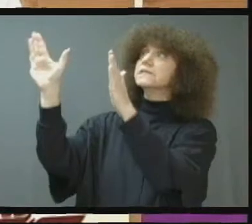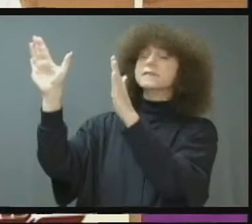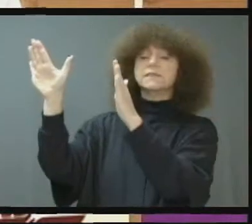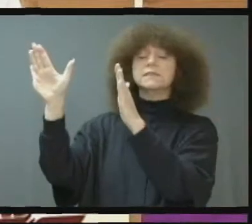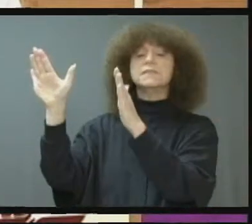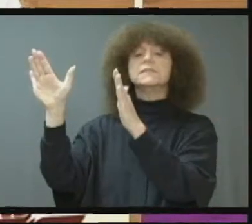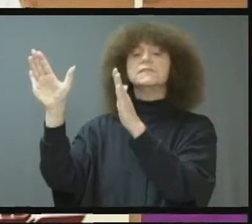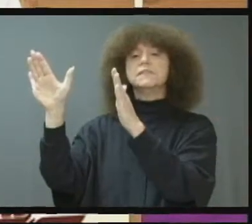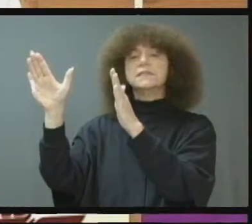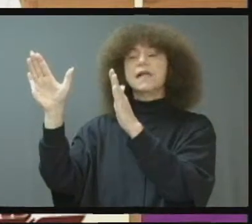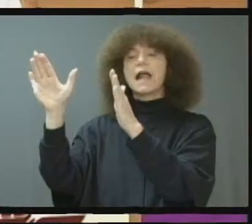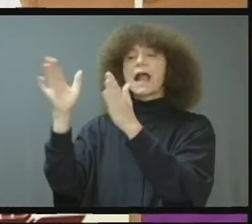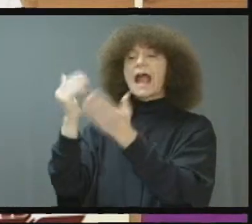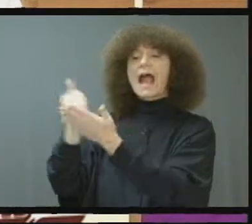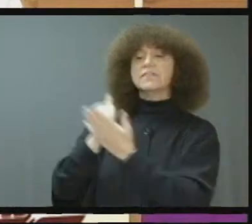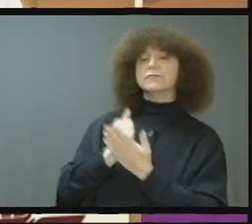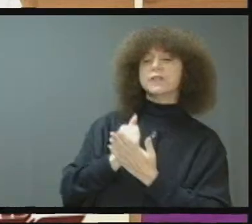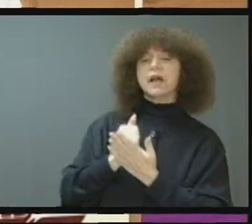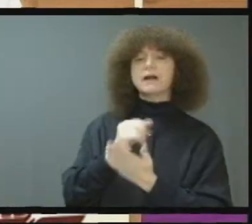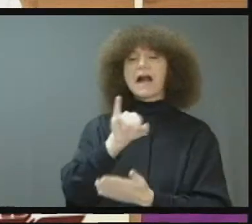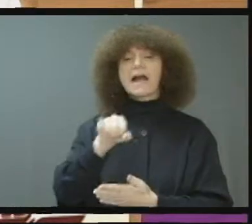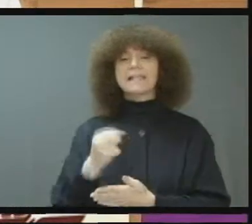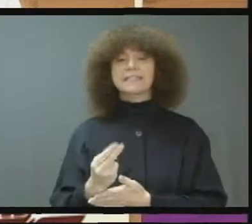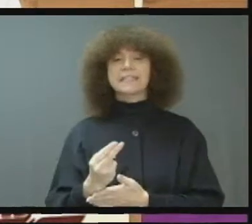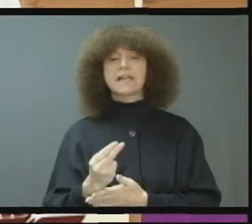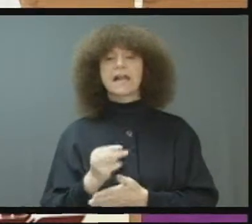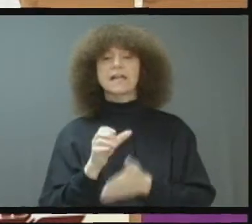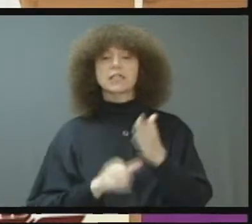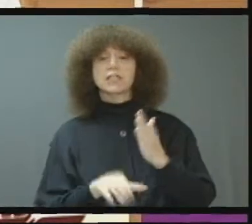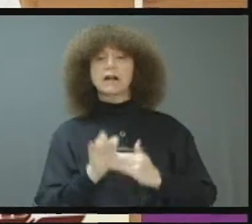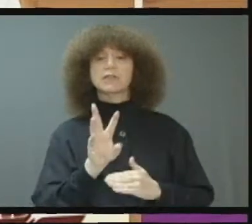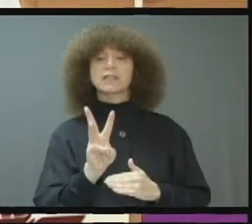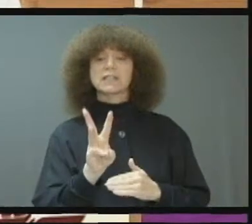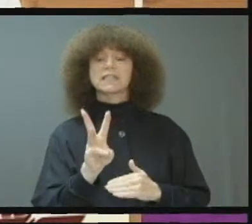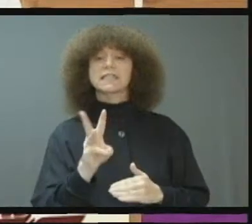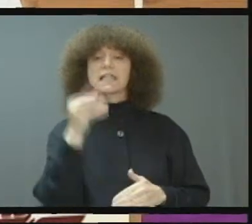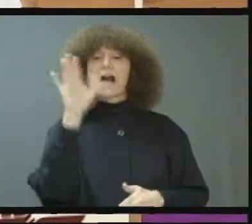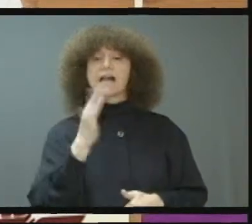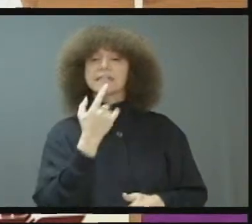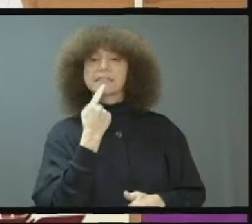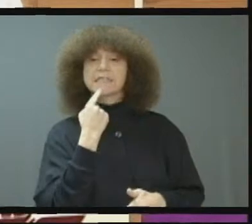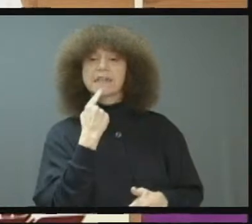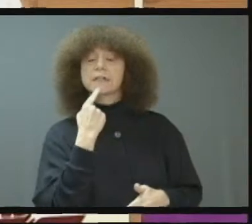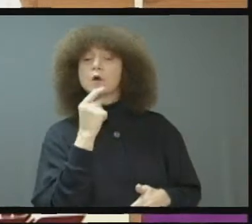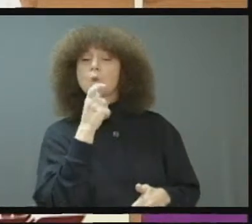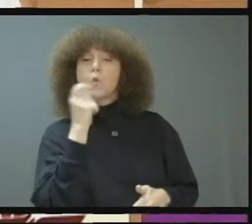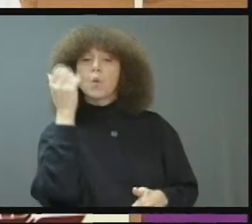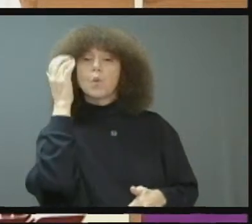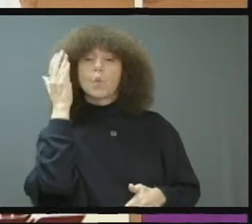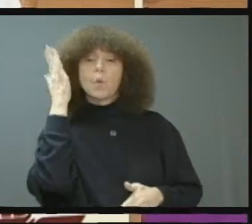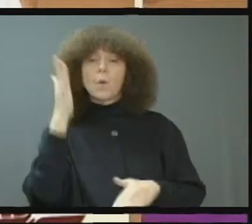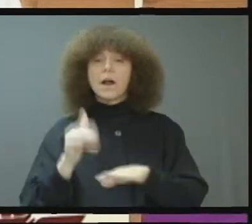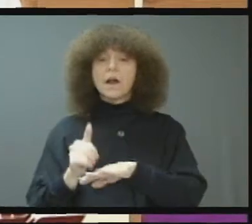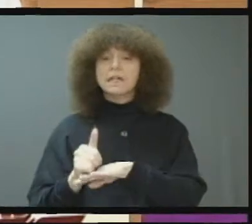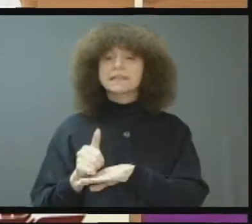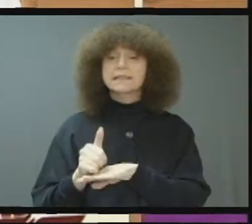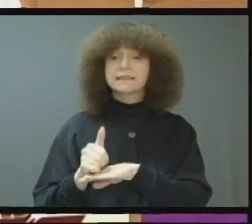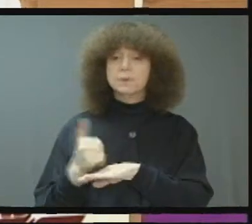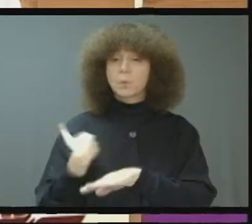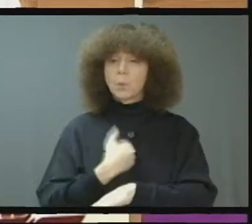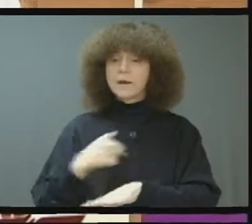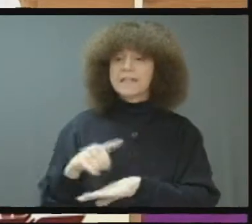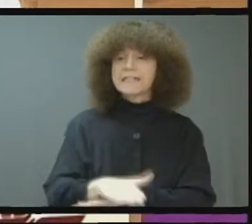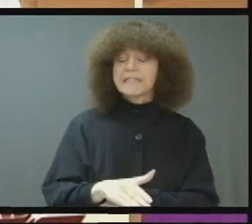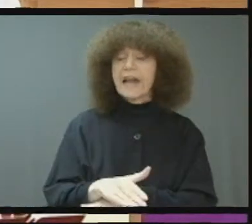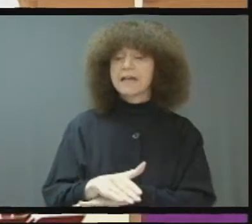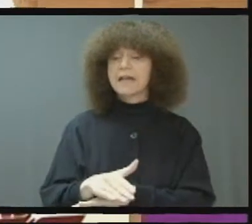during Isaiah's lifetime. In chapter 6, God asked, "Whom shall we send, and who will go for us?" Isaiah